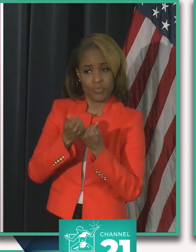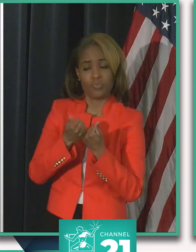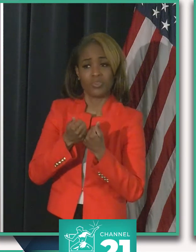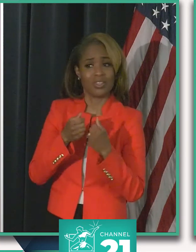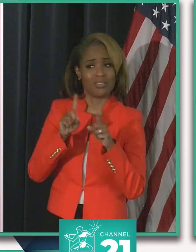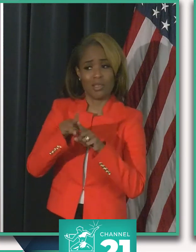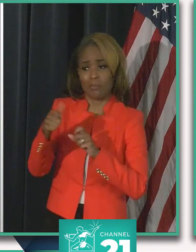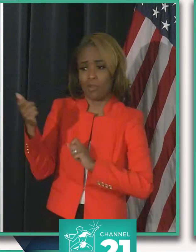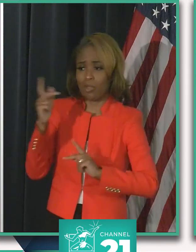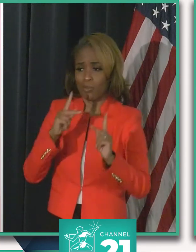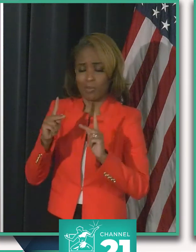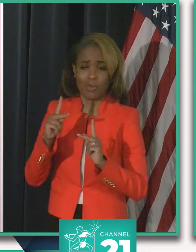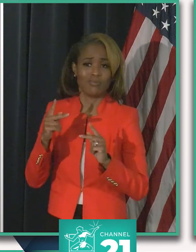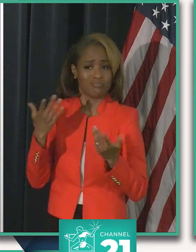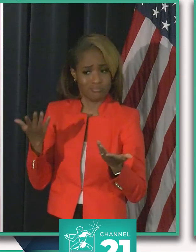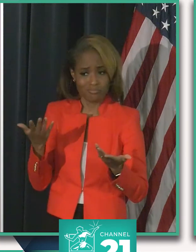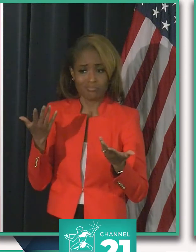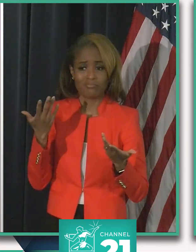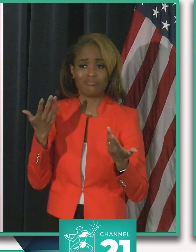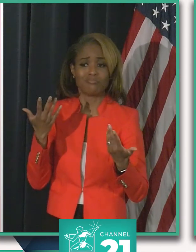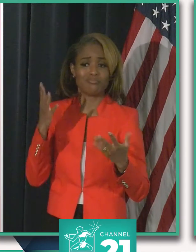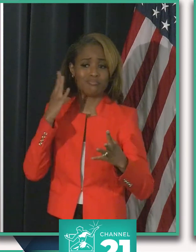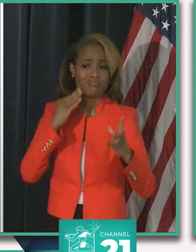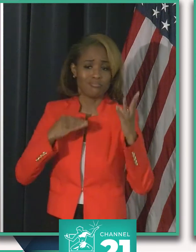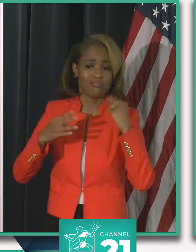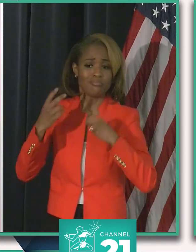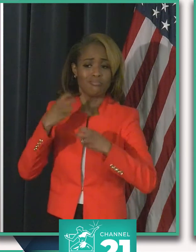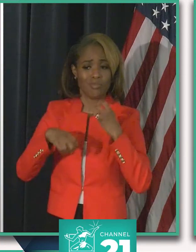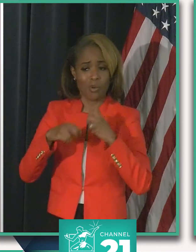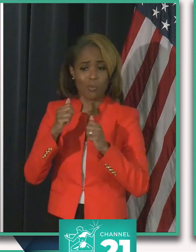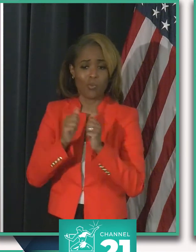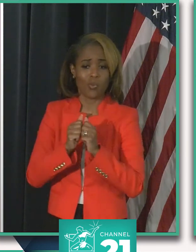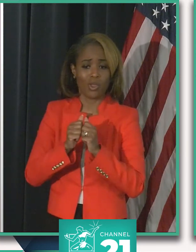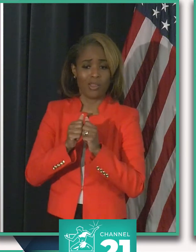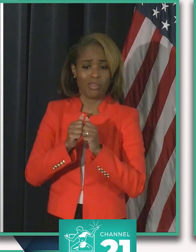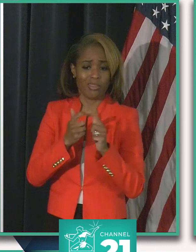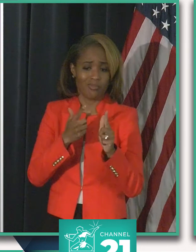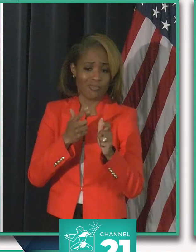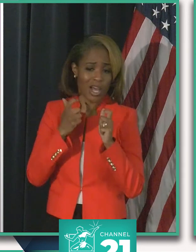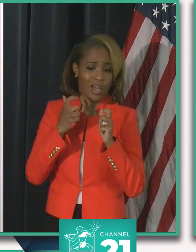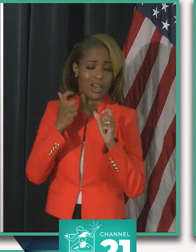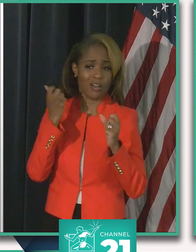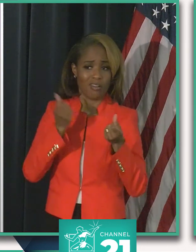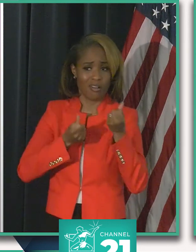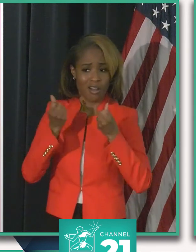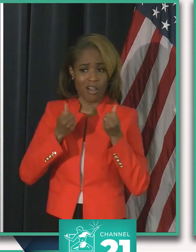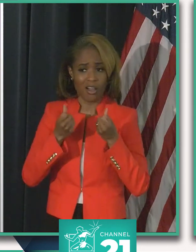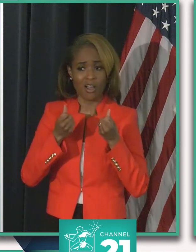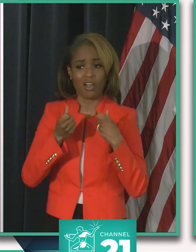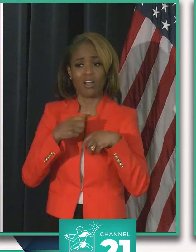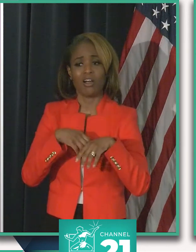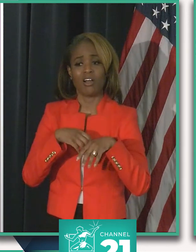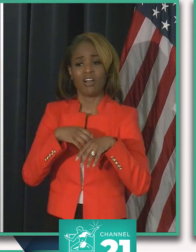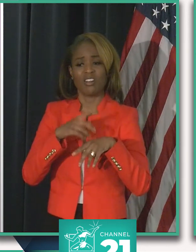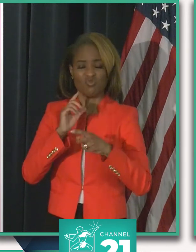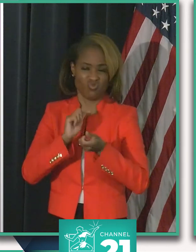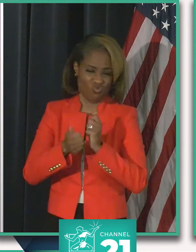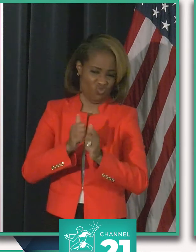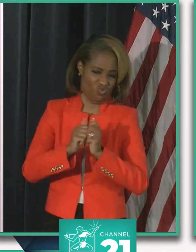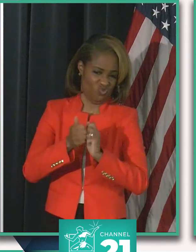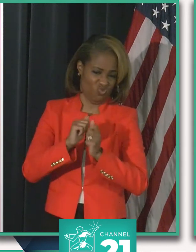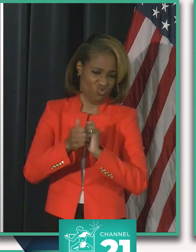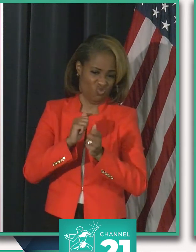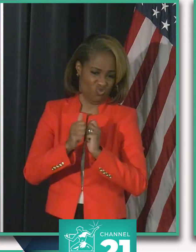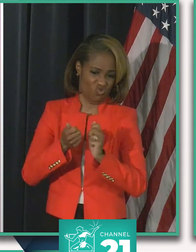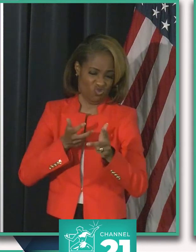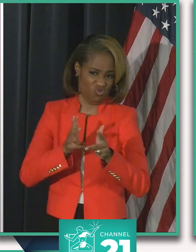everyone else, we're having problems with the fast-moving cars. I mean, drag racing down the street.